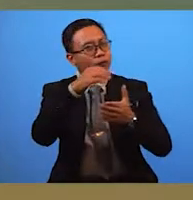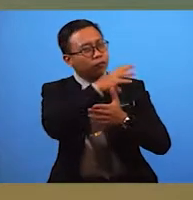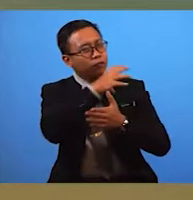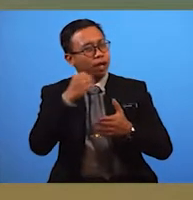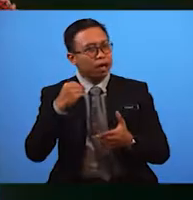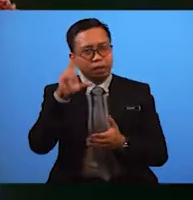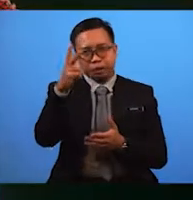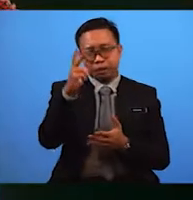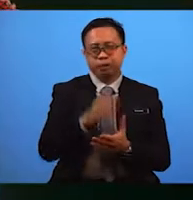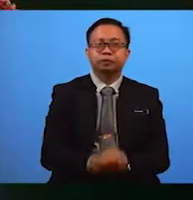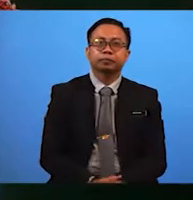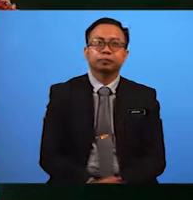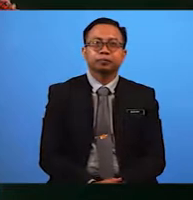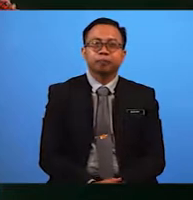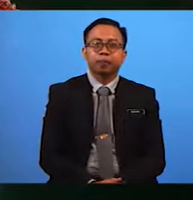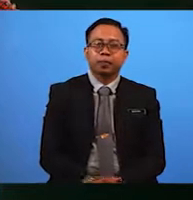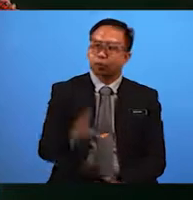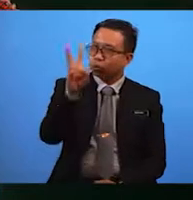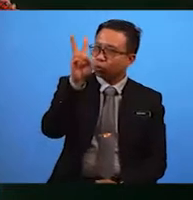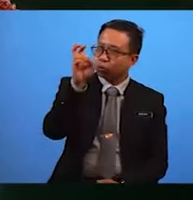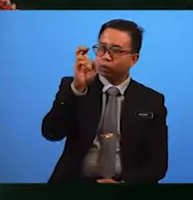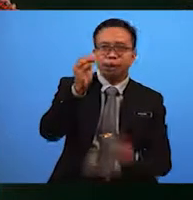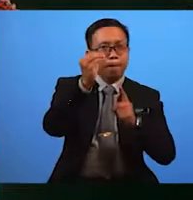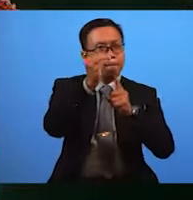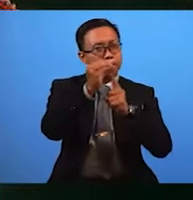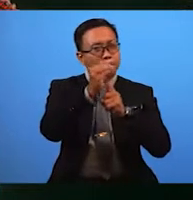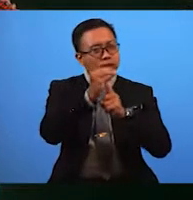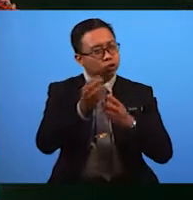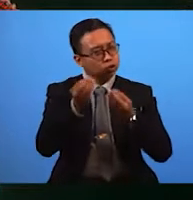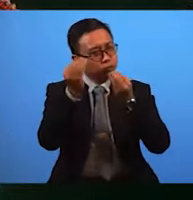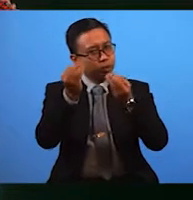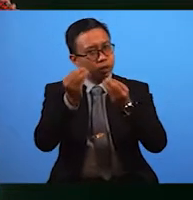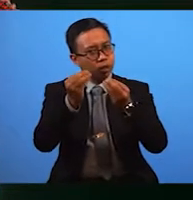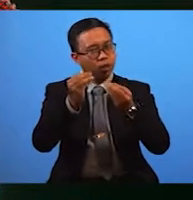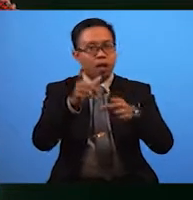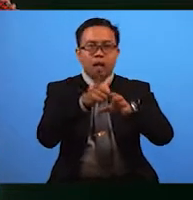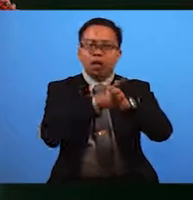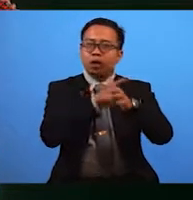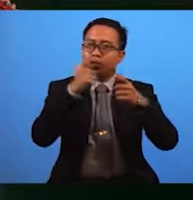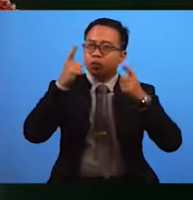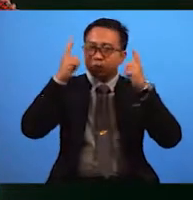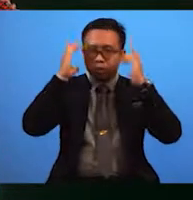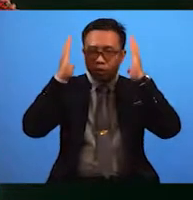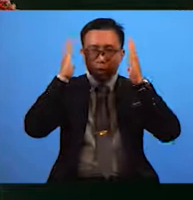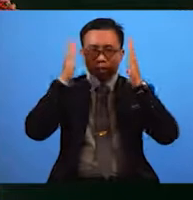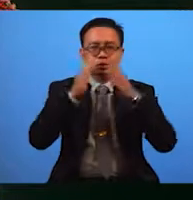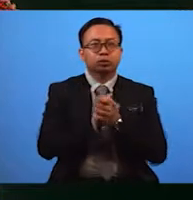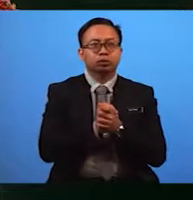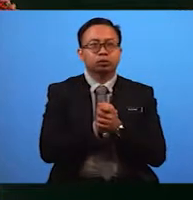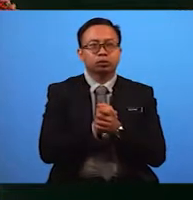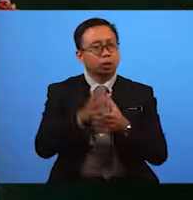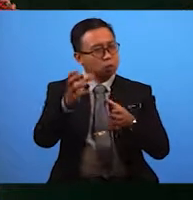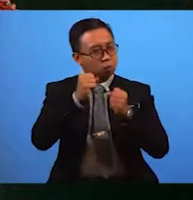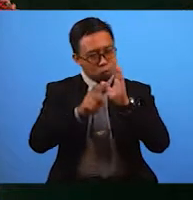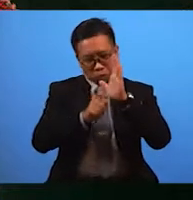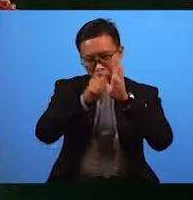13. 20 marks are allocated for language. Hopefully, you can get high marks